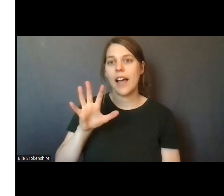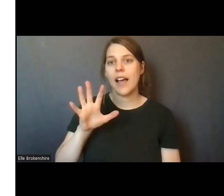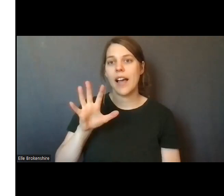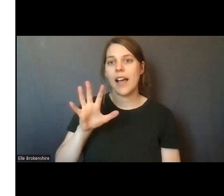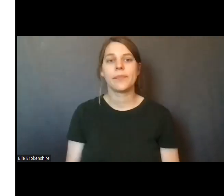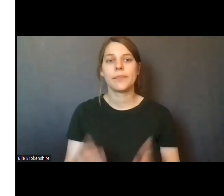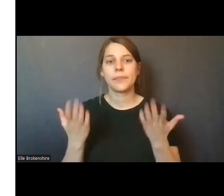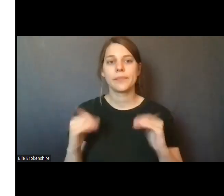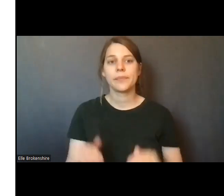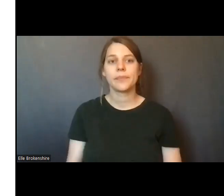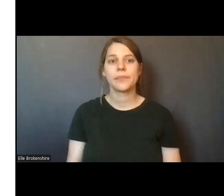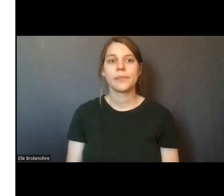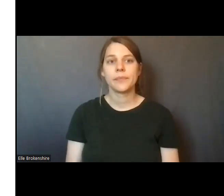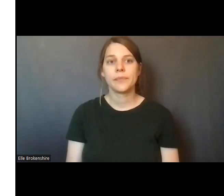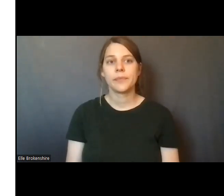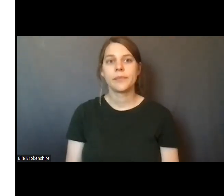Slide.